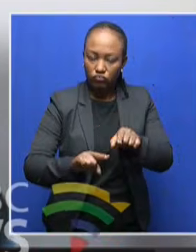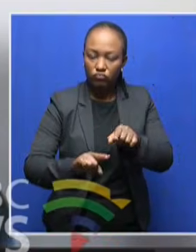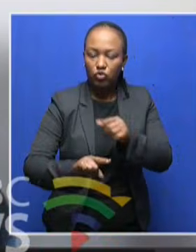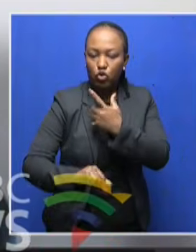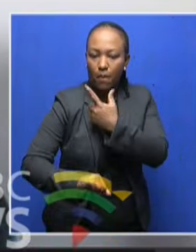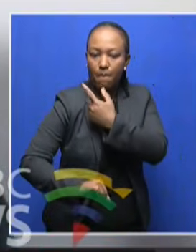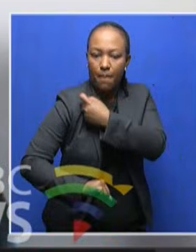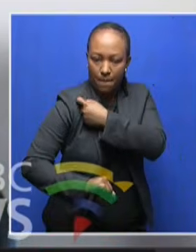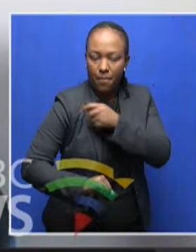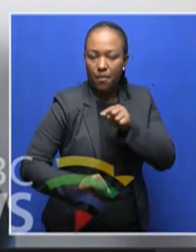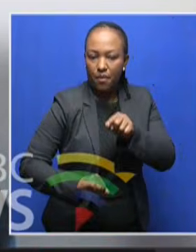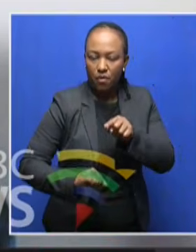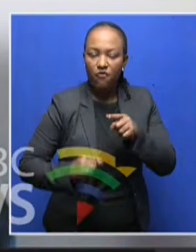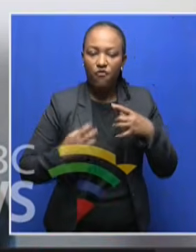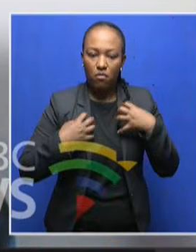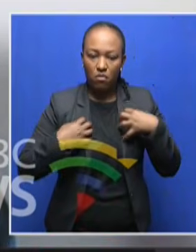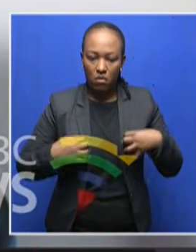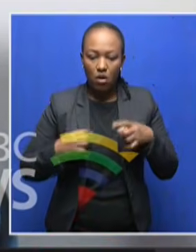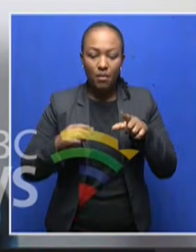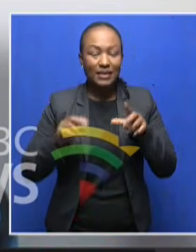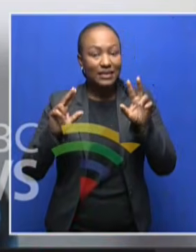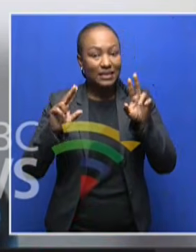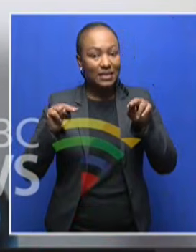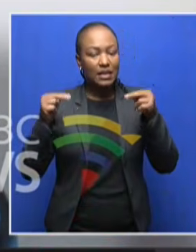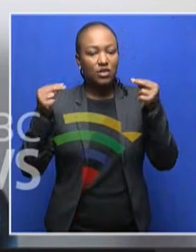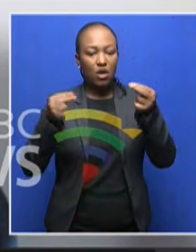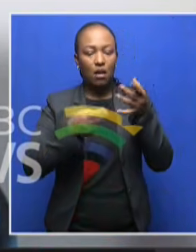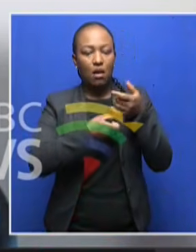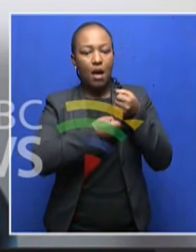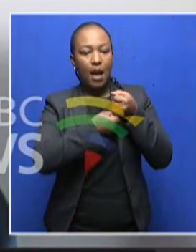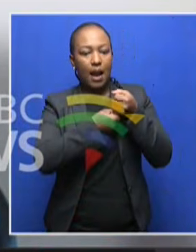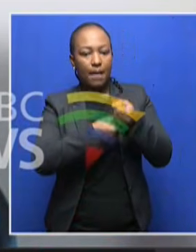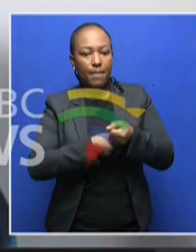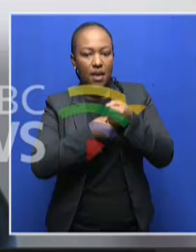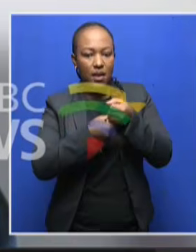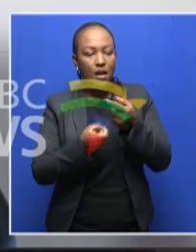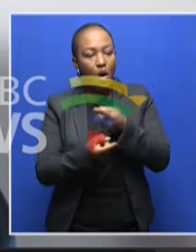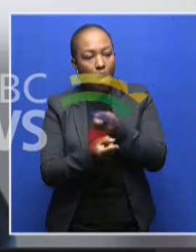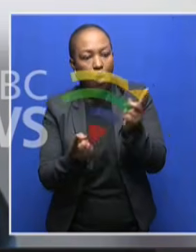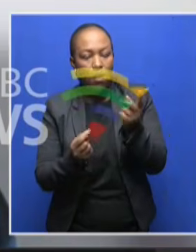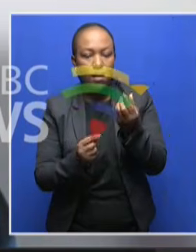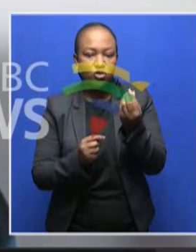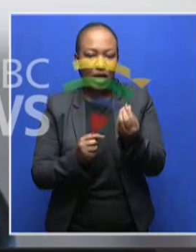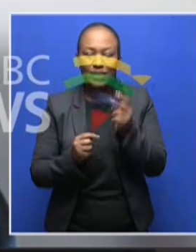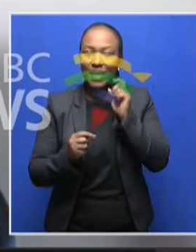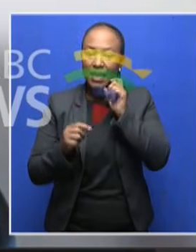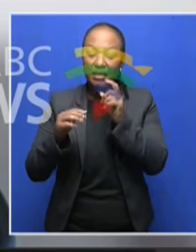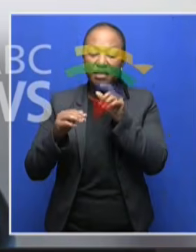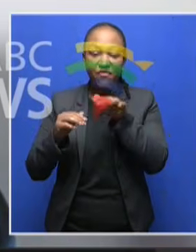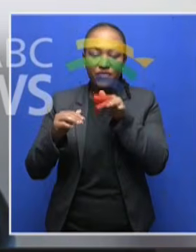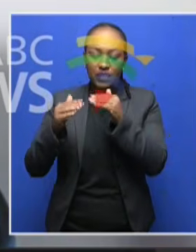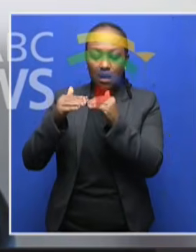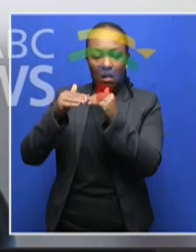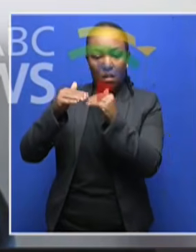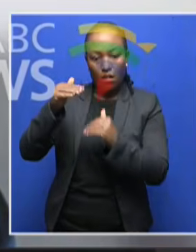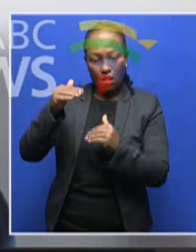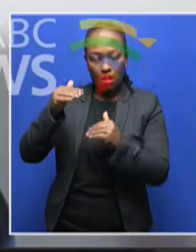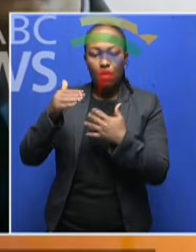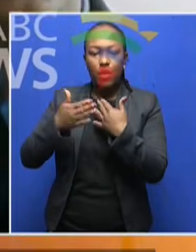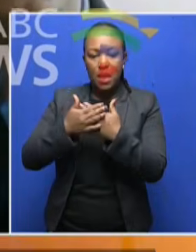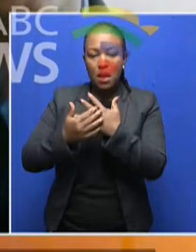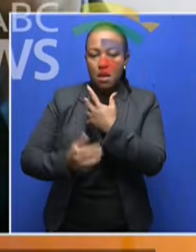that, we probably need to have a nationwide campaign to try to reach every child under the age of 15. And of